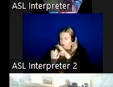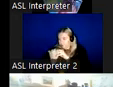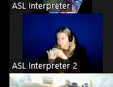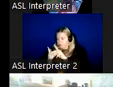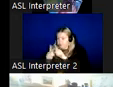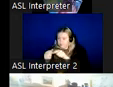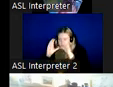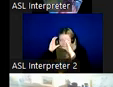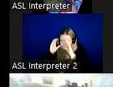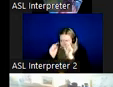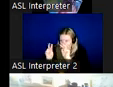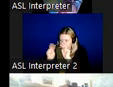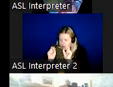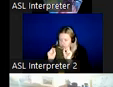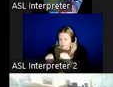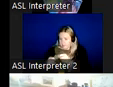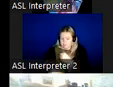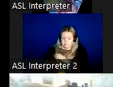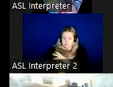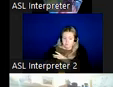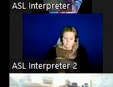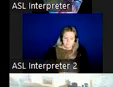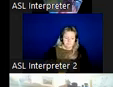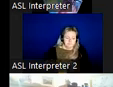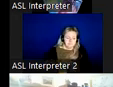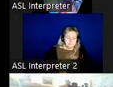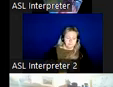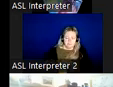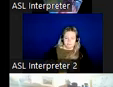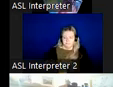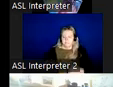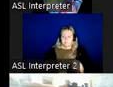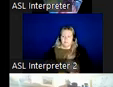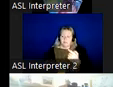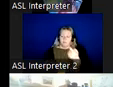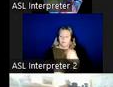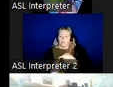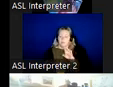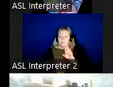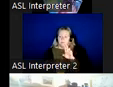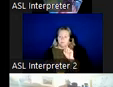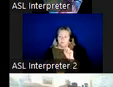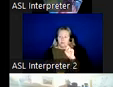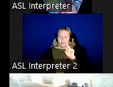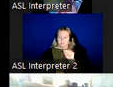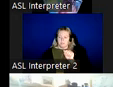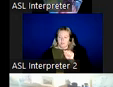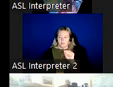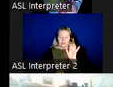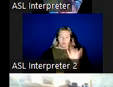and it's really nice. Great. We also have another question from Brenda. She's asking, are the